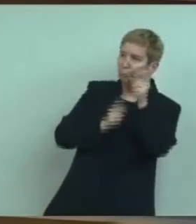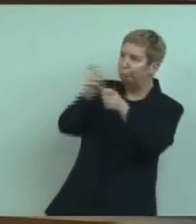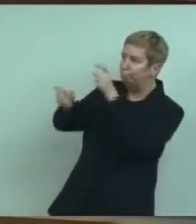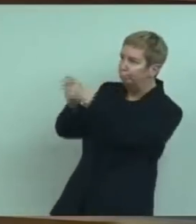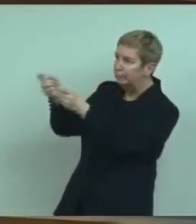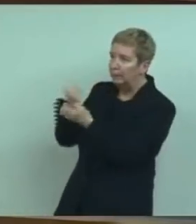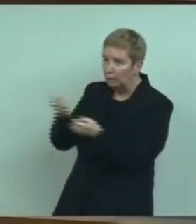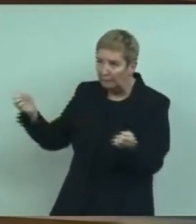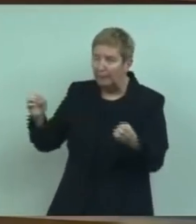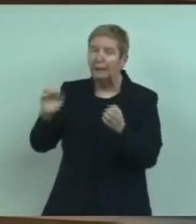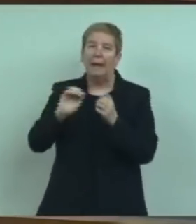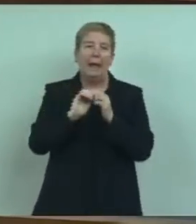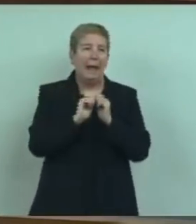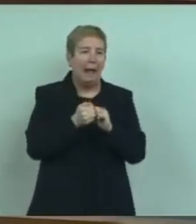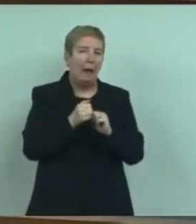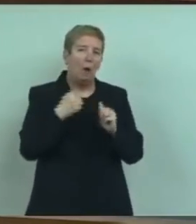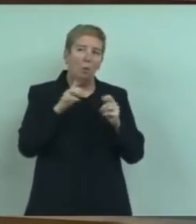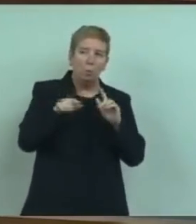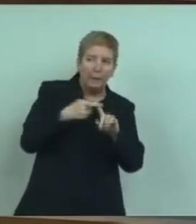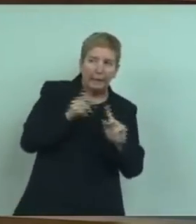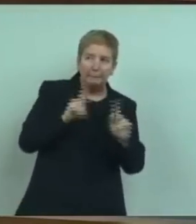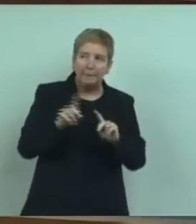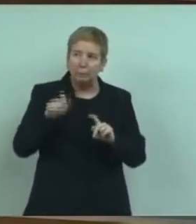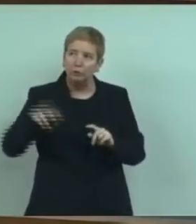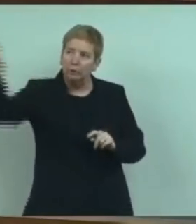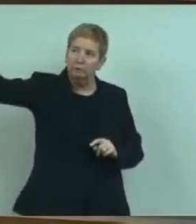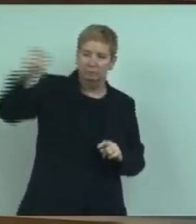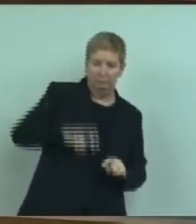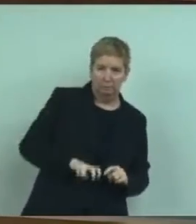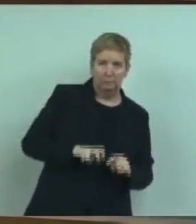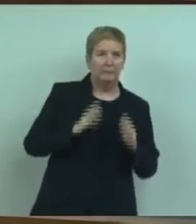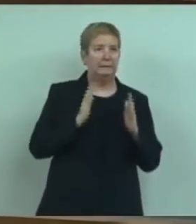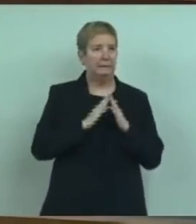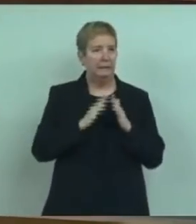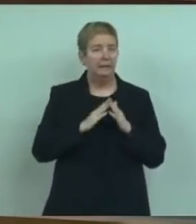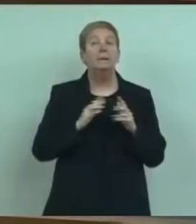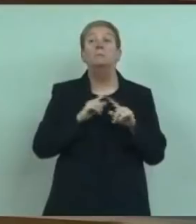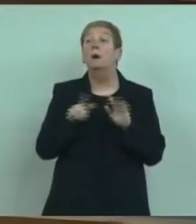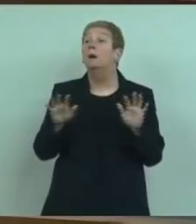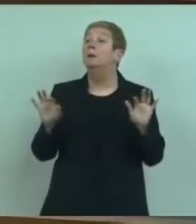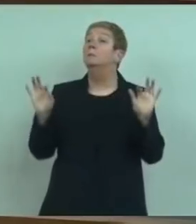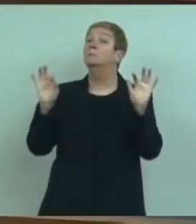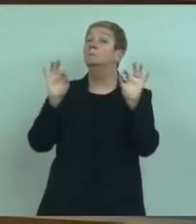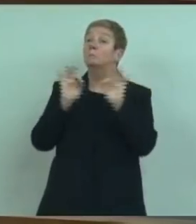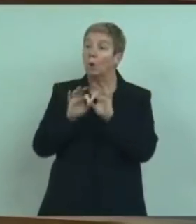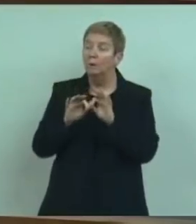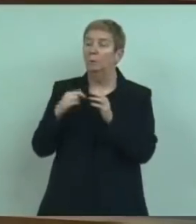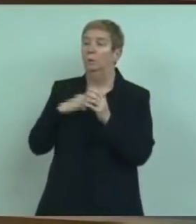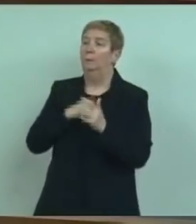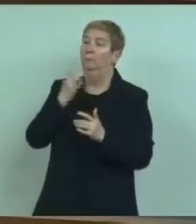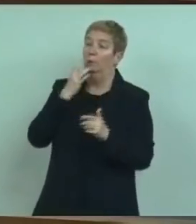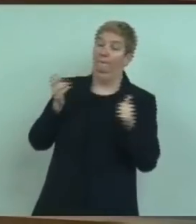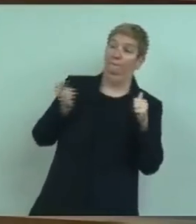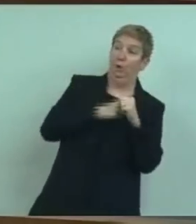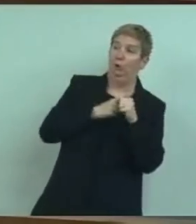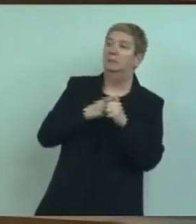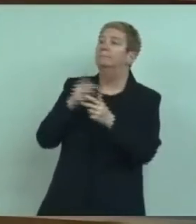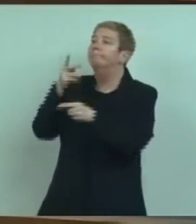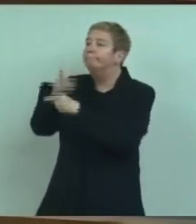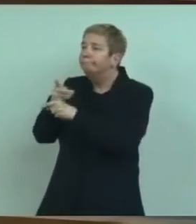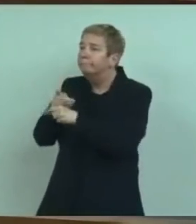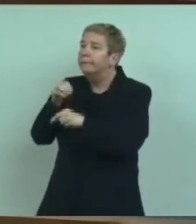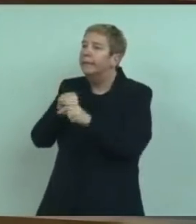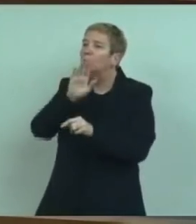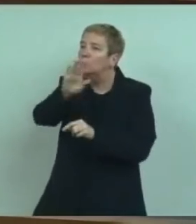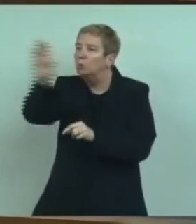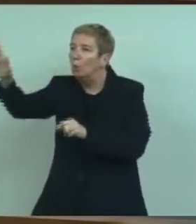be transferred. The first principle, though, is we want people to be cared for in their own communities whenever they